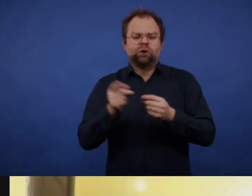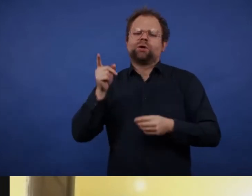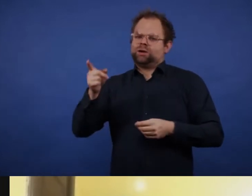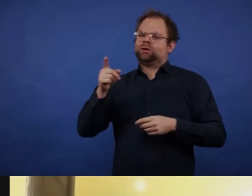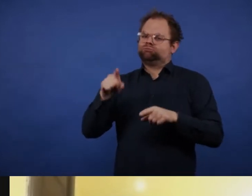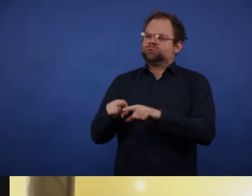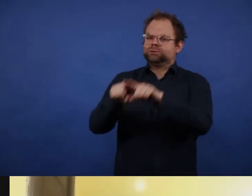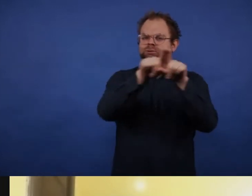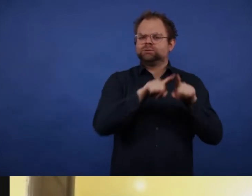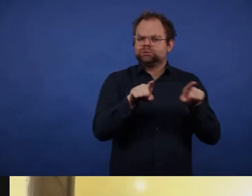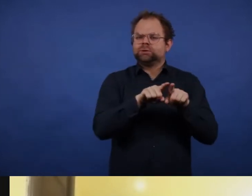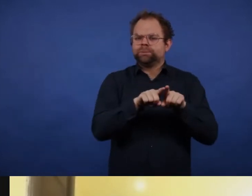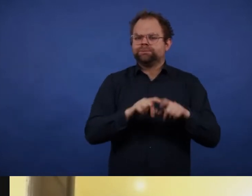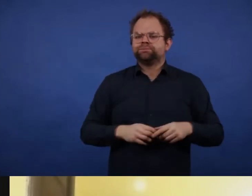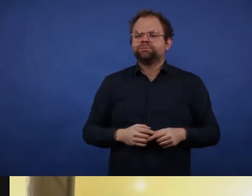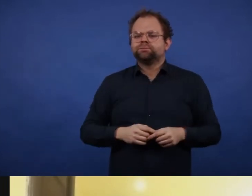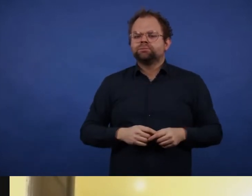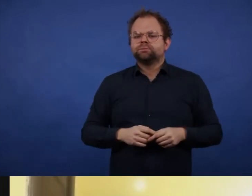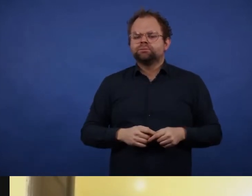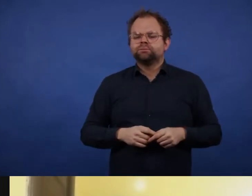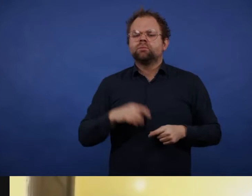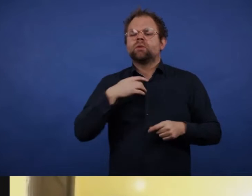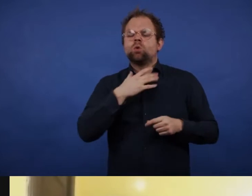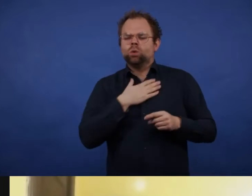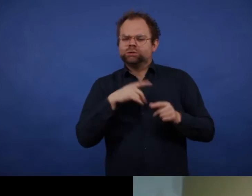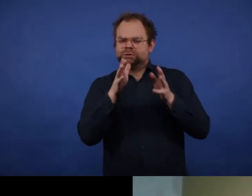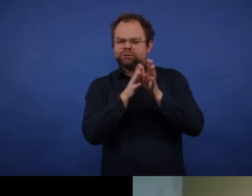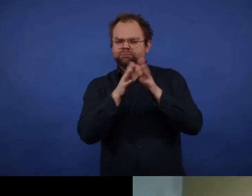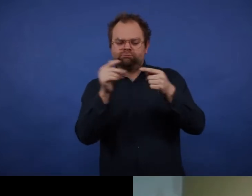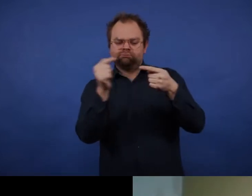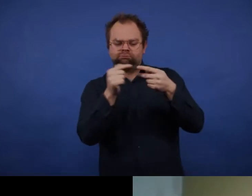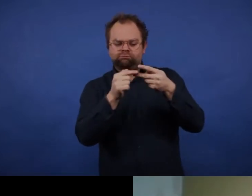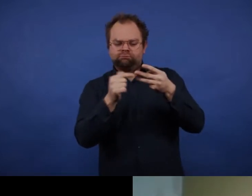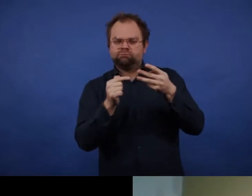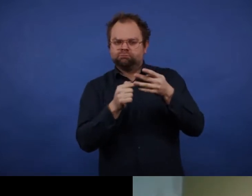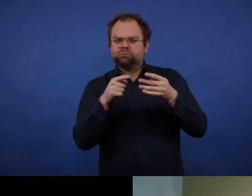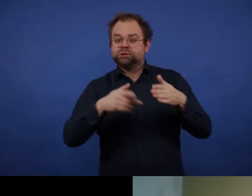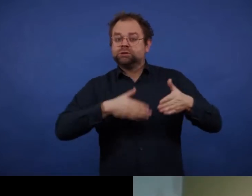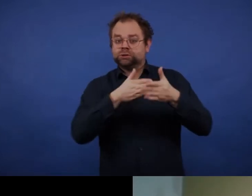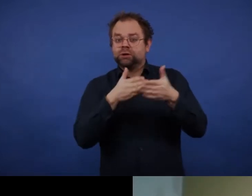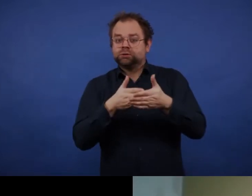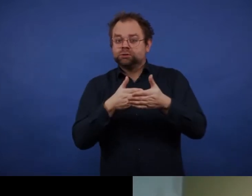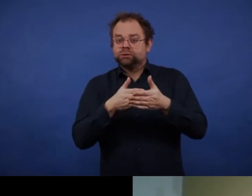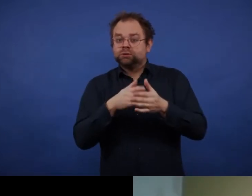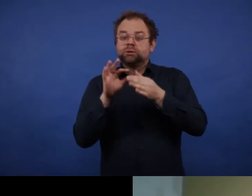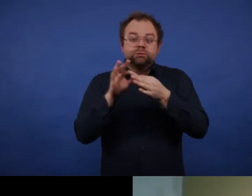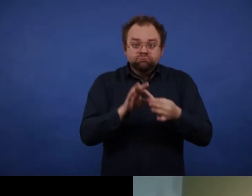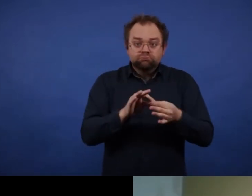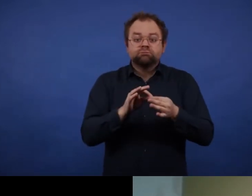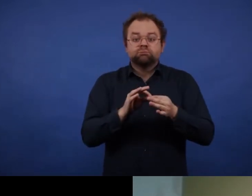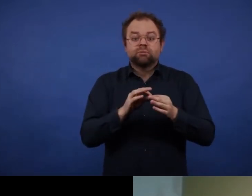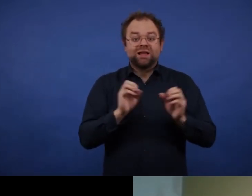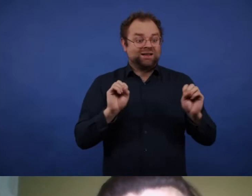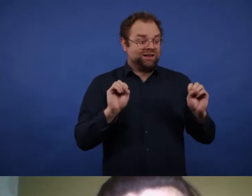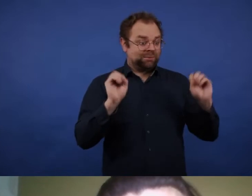in cases of emergencies. Of course, we know that people have general needs, but there are also specific needs for people with